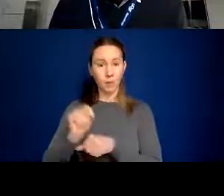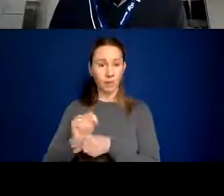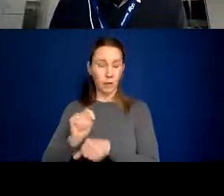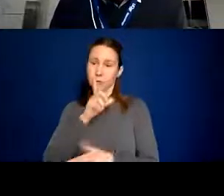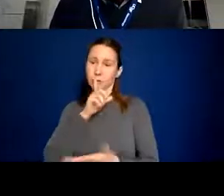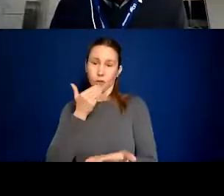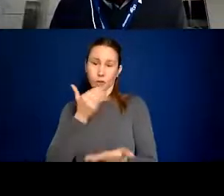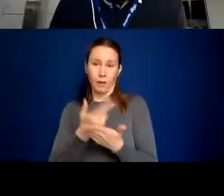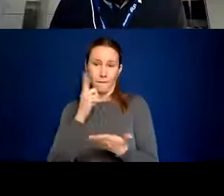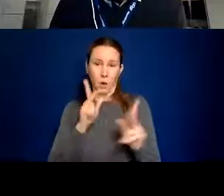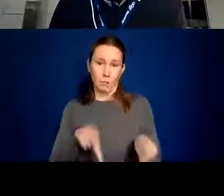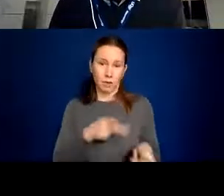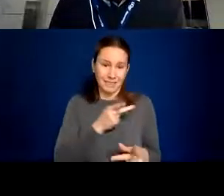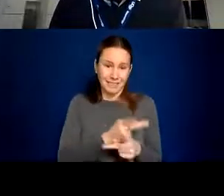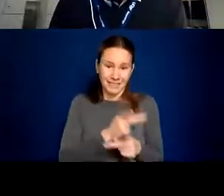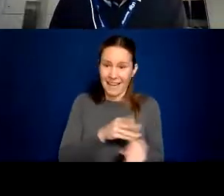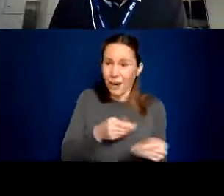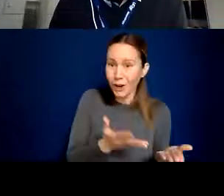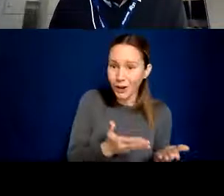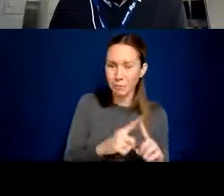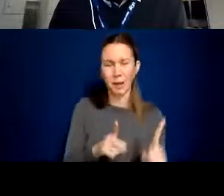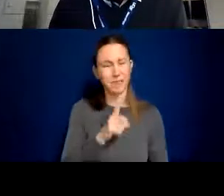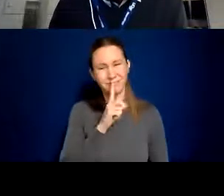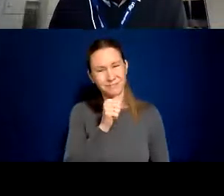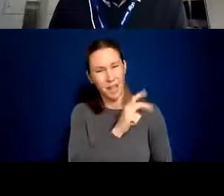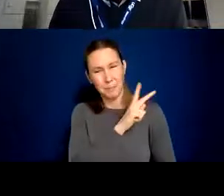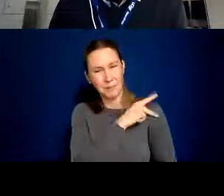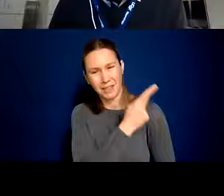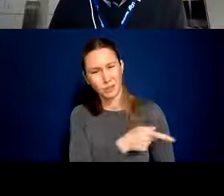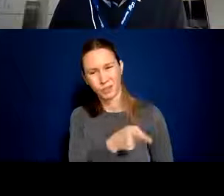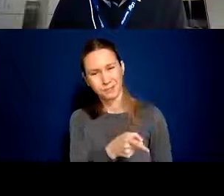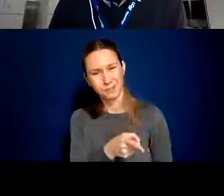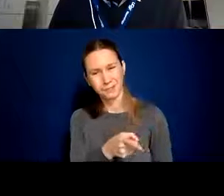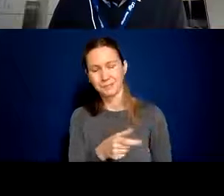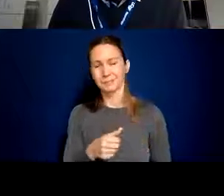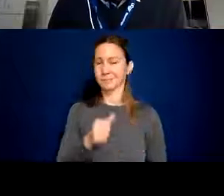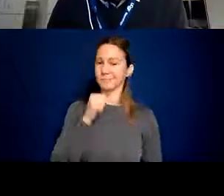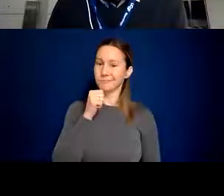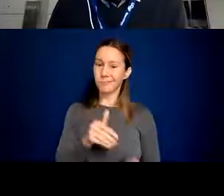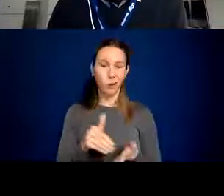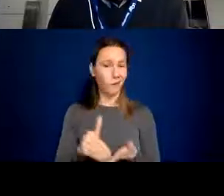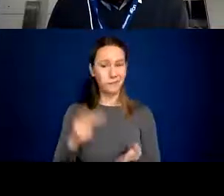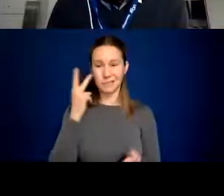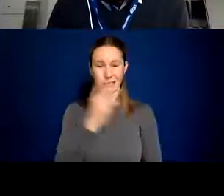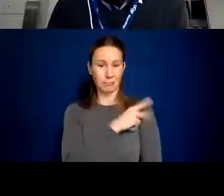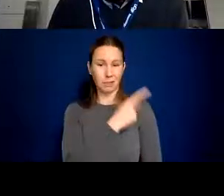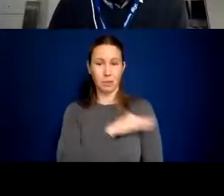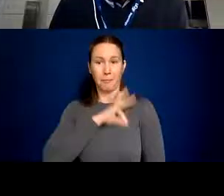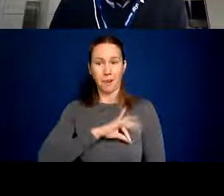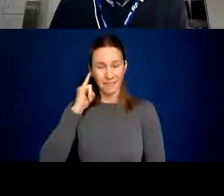not necessarily for the patient. I rarely see a patient benefit from